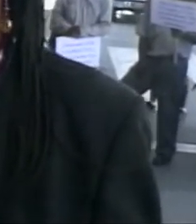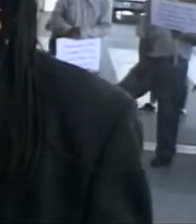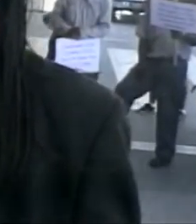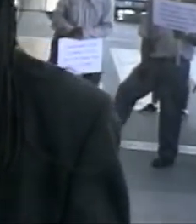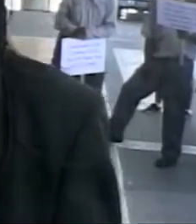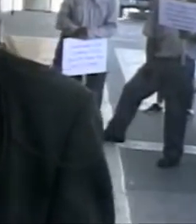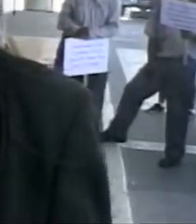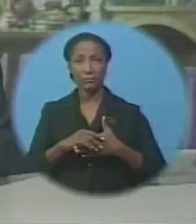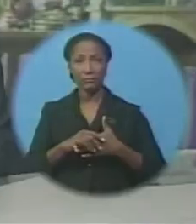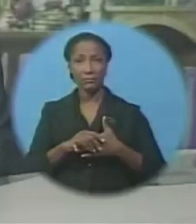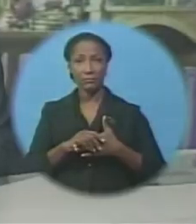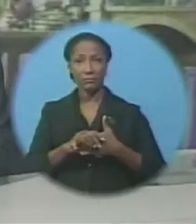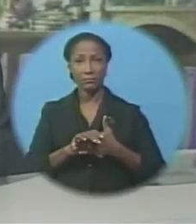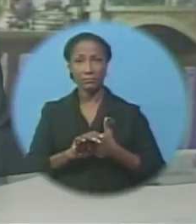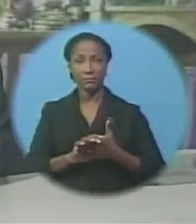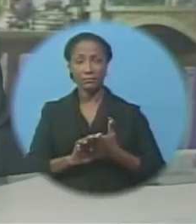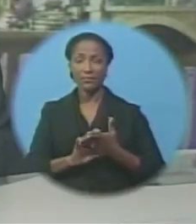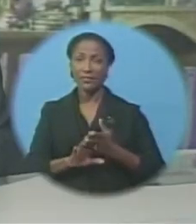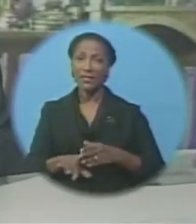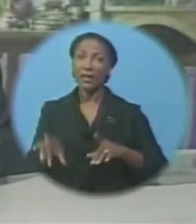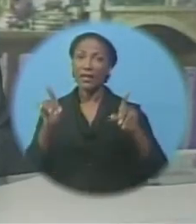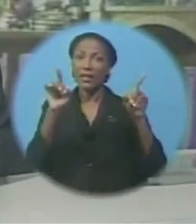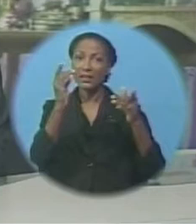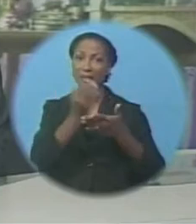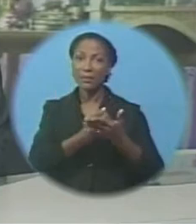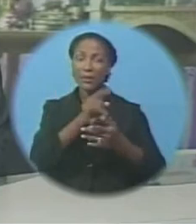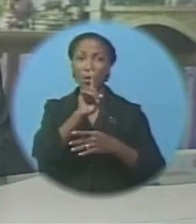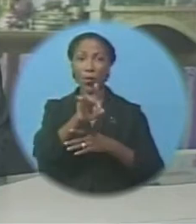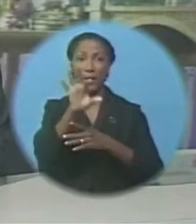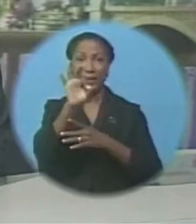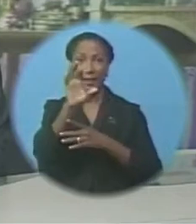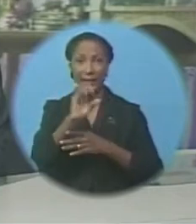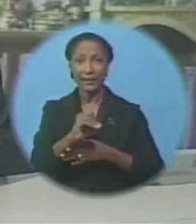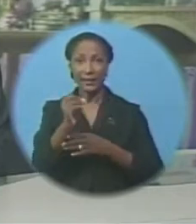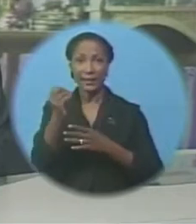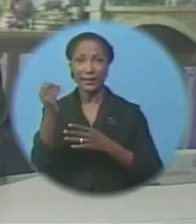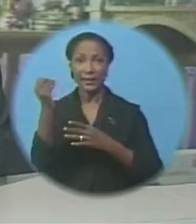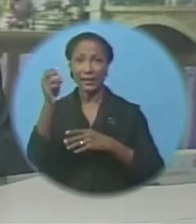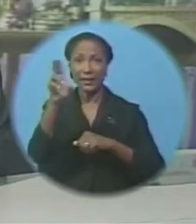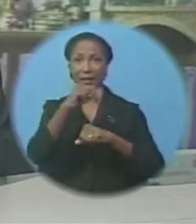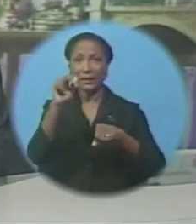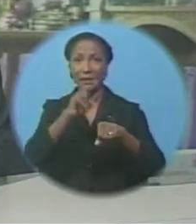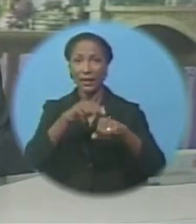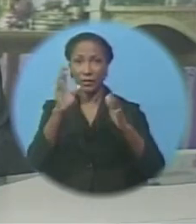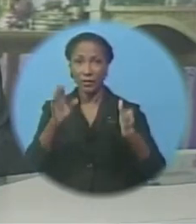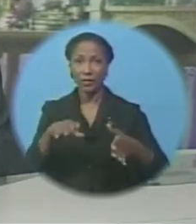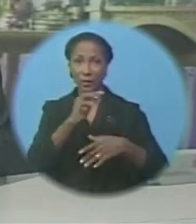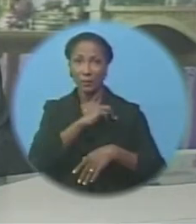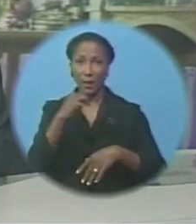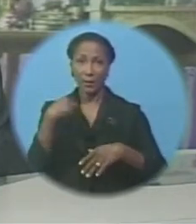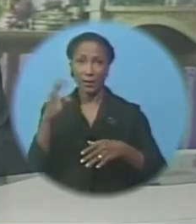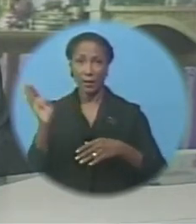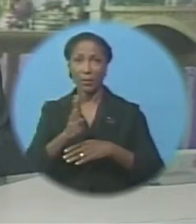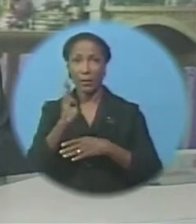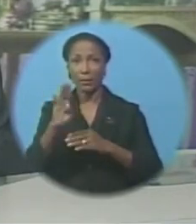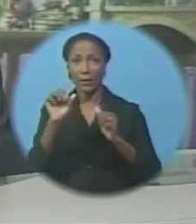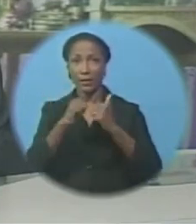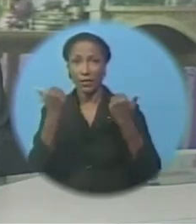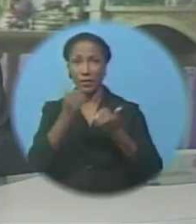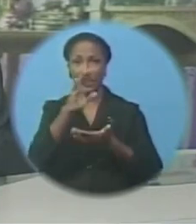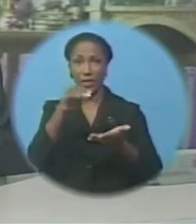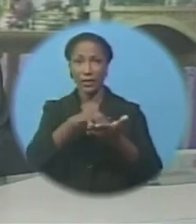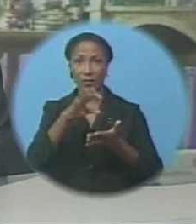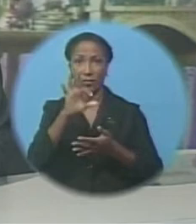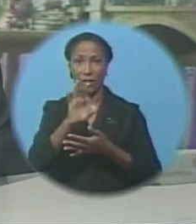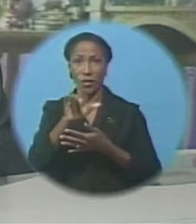to the table. Meantime, some of the 190 returning nationals and members of the Barbados Association of Central Florida